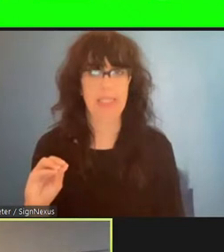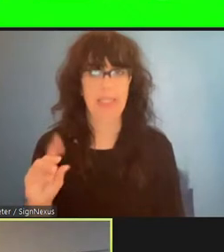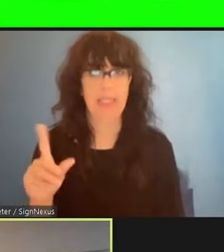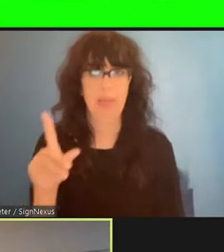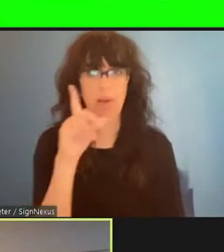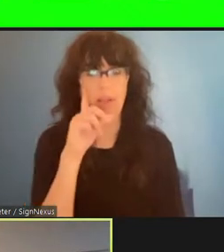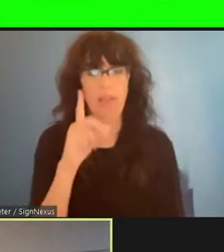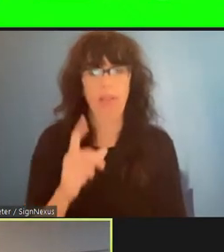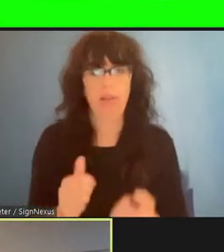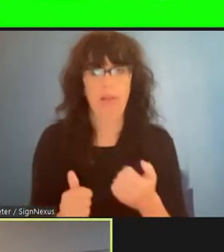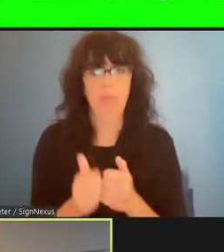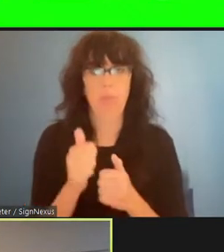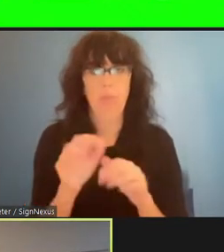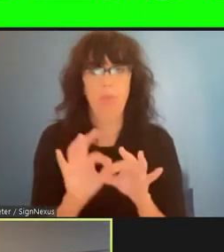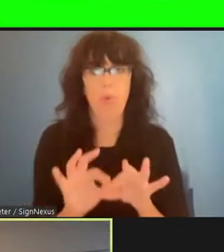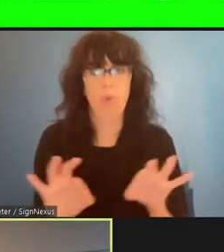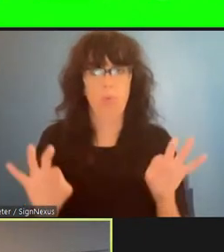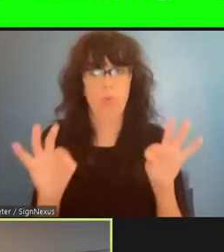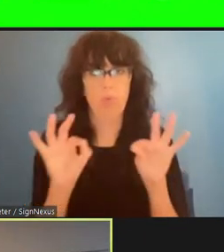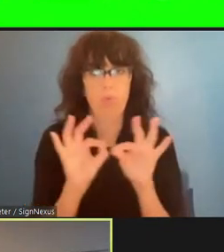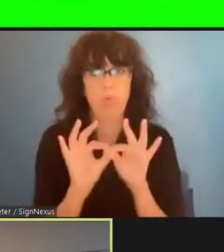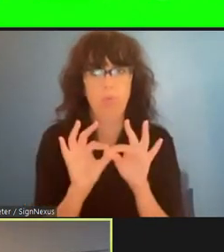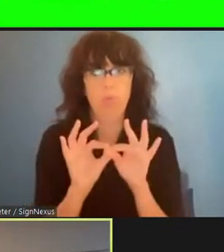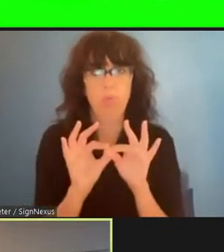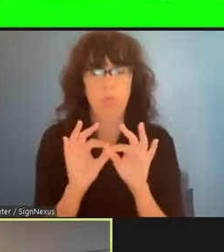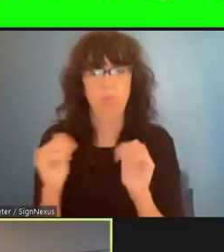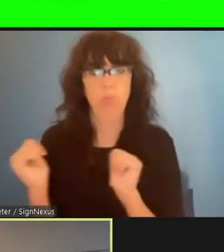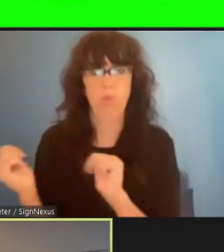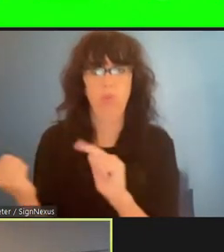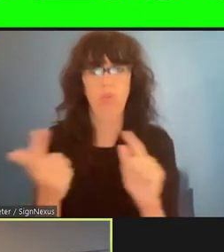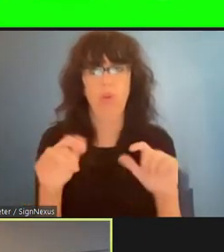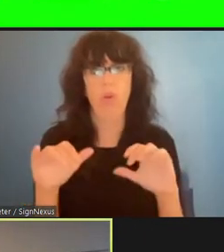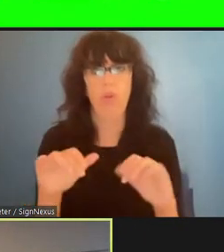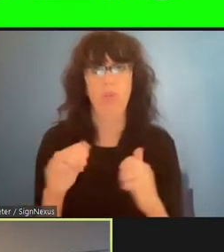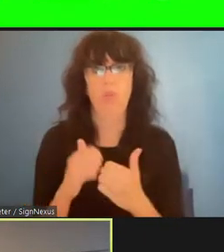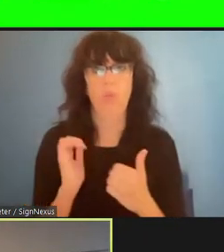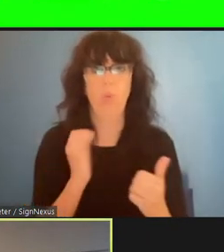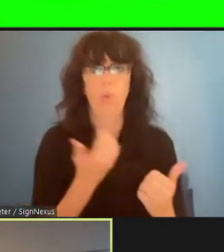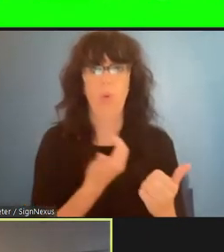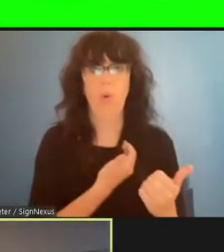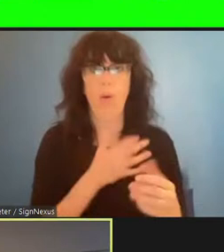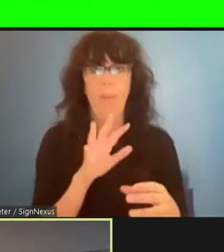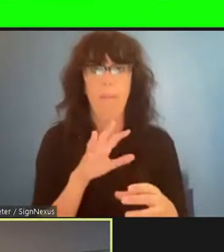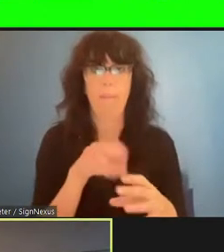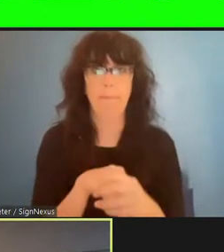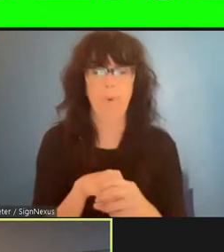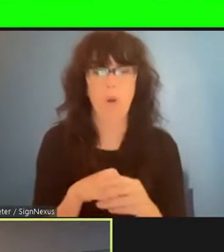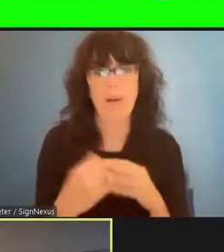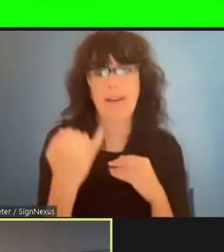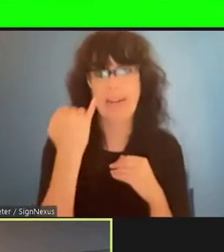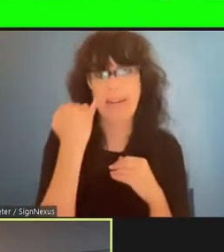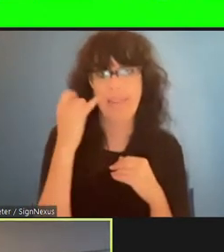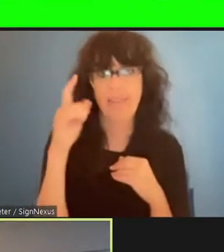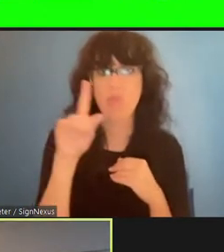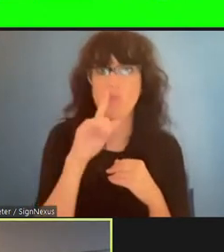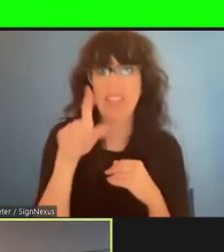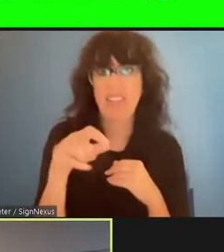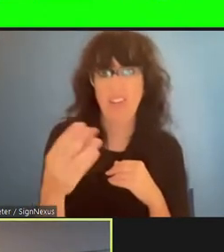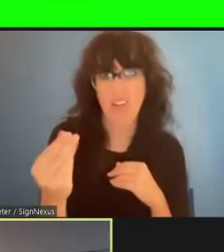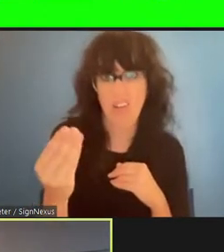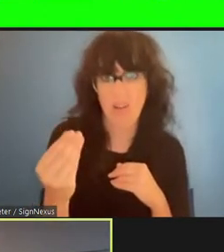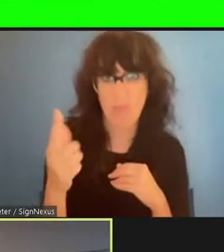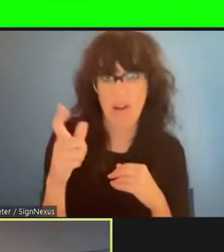important thing is that we should all do our part if you really need money and this is the way to raise the money